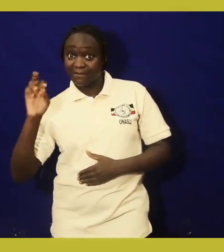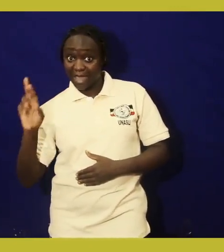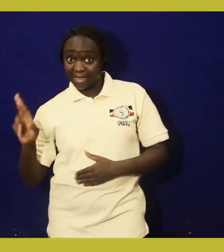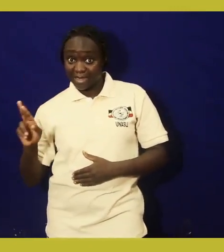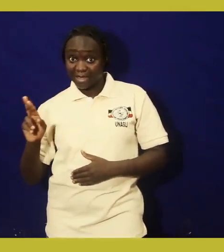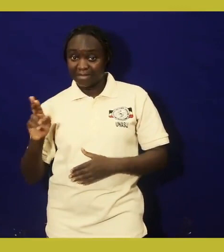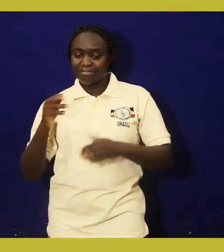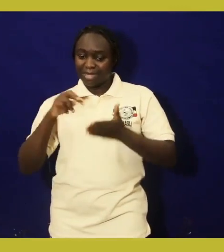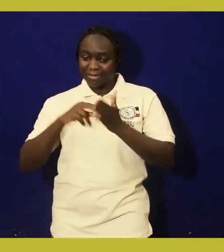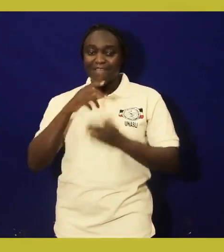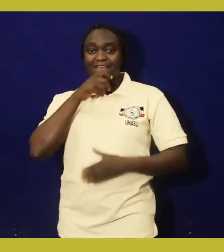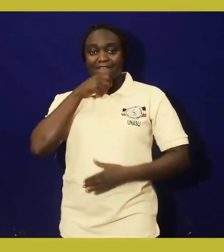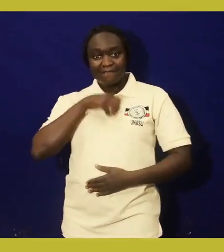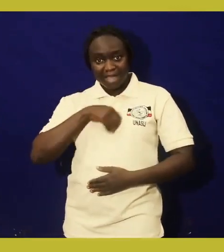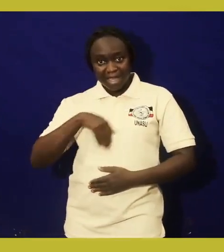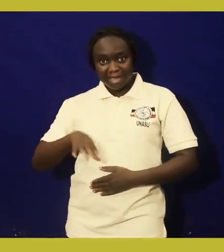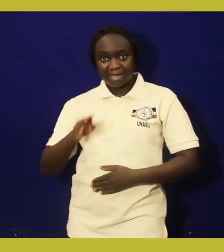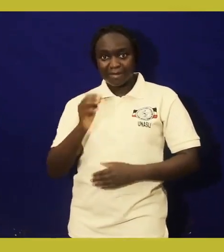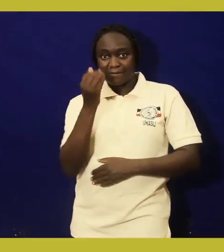Father,